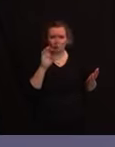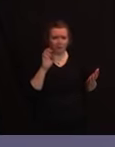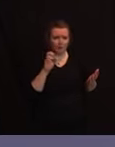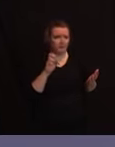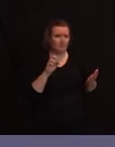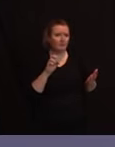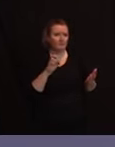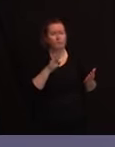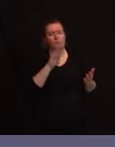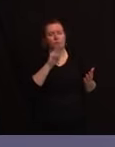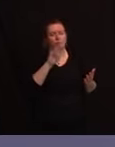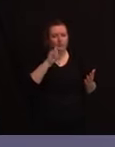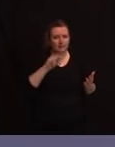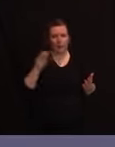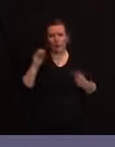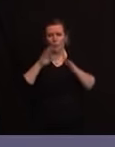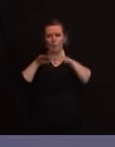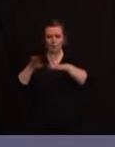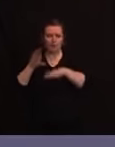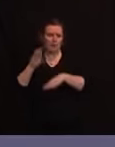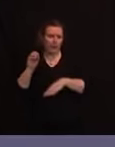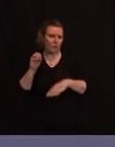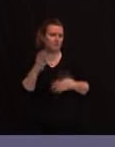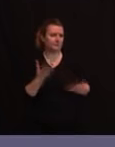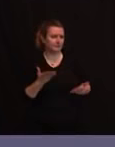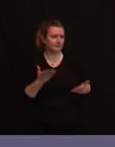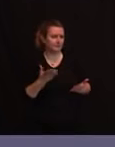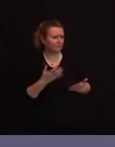so, making New Jersey in every county